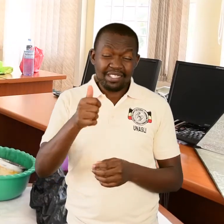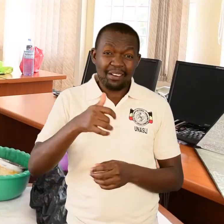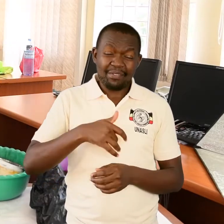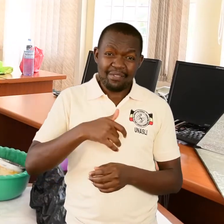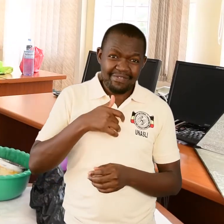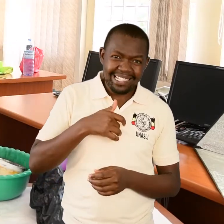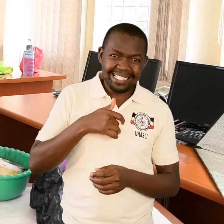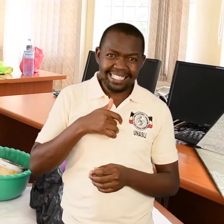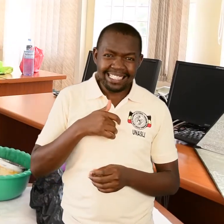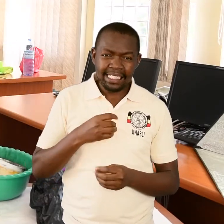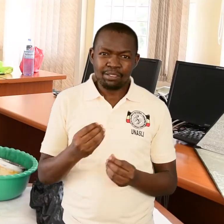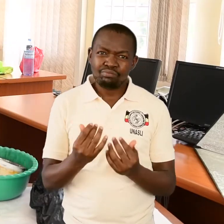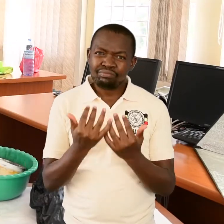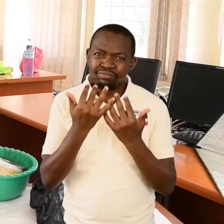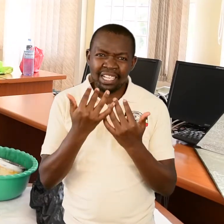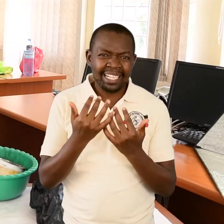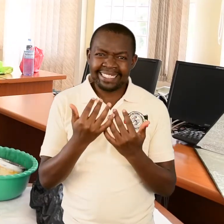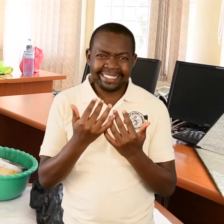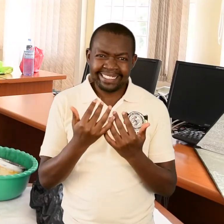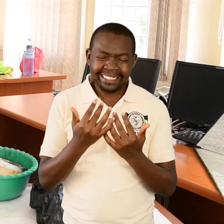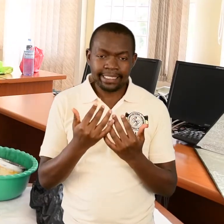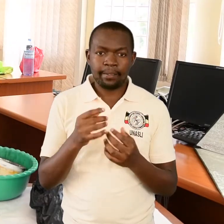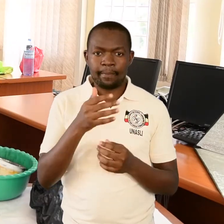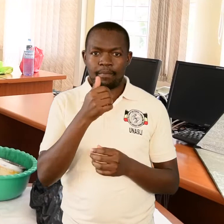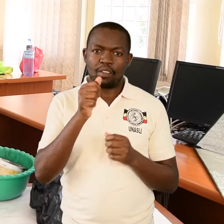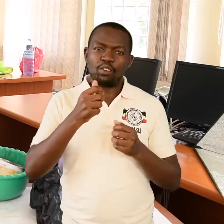on a mask.